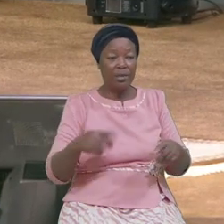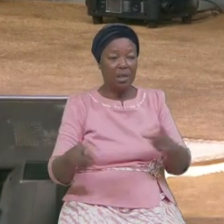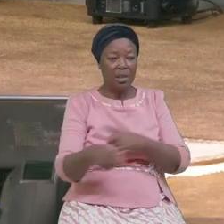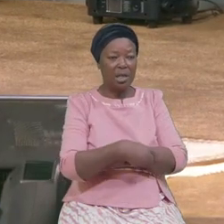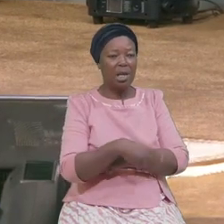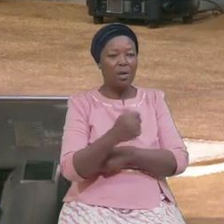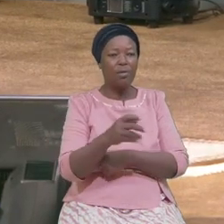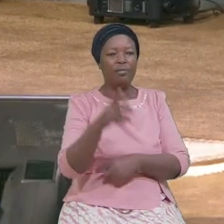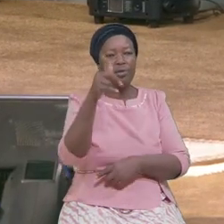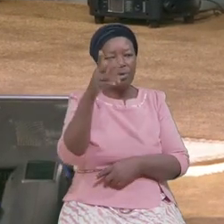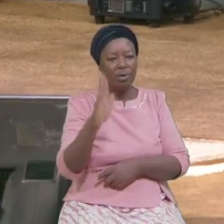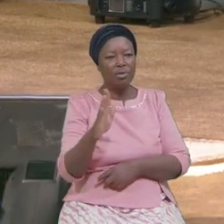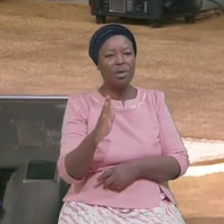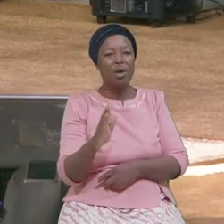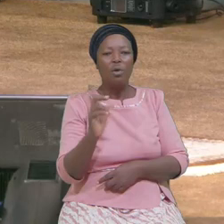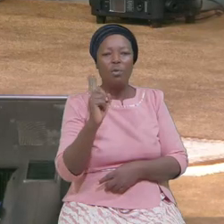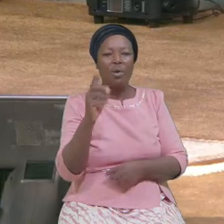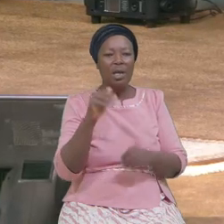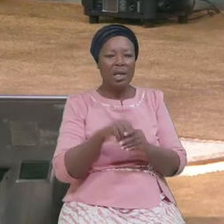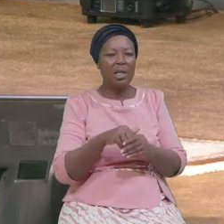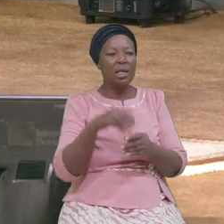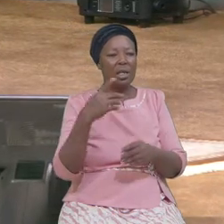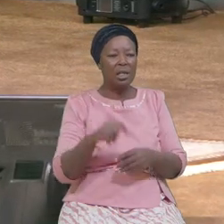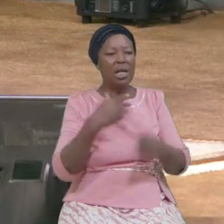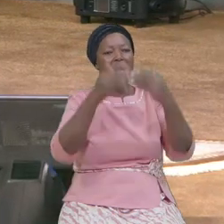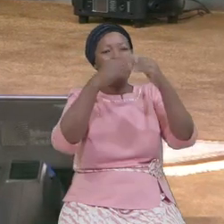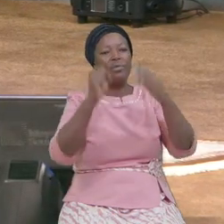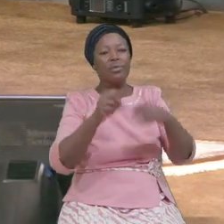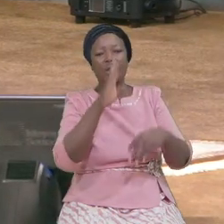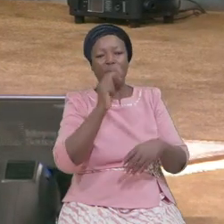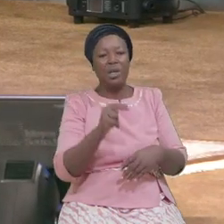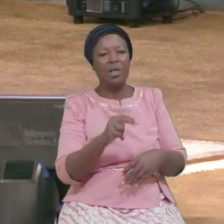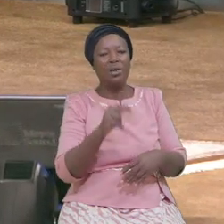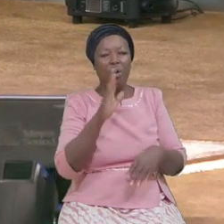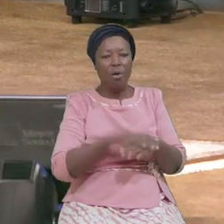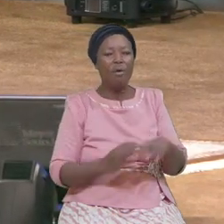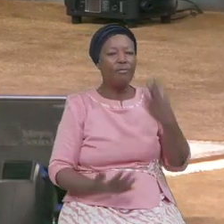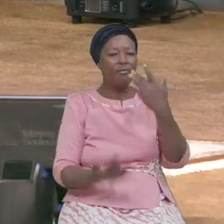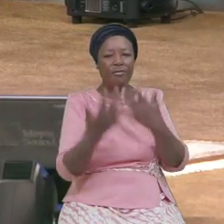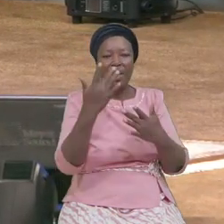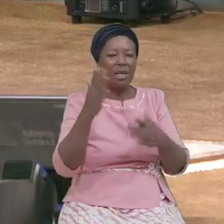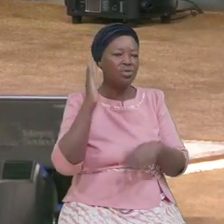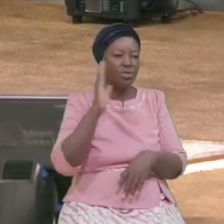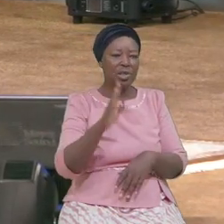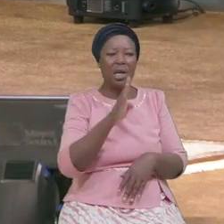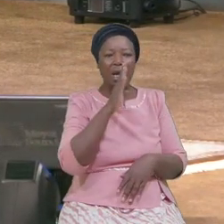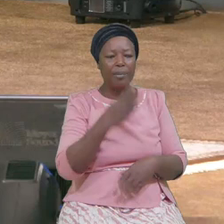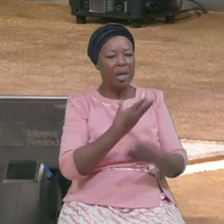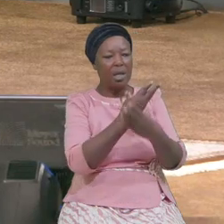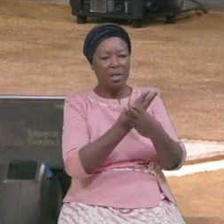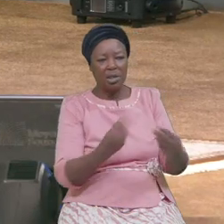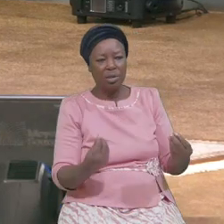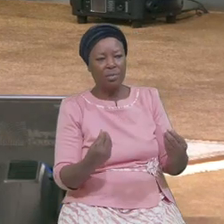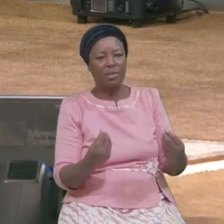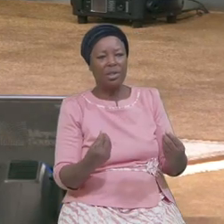of God, wherein the heavens being on fire shall be